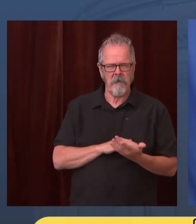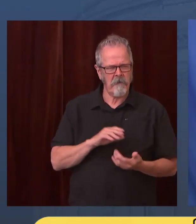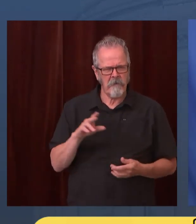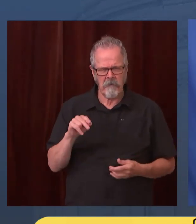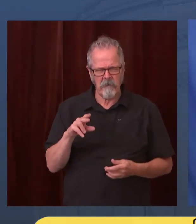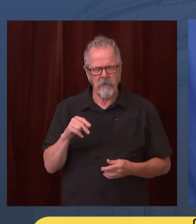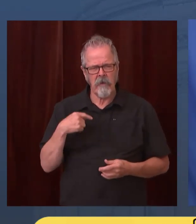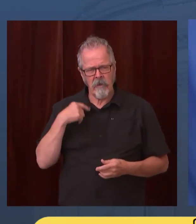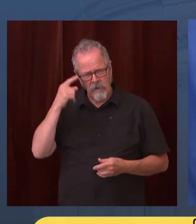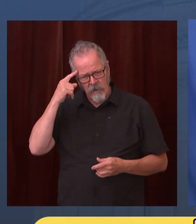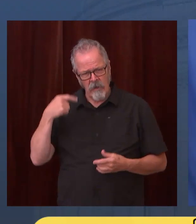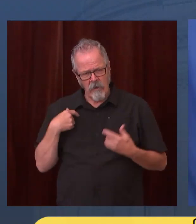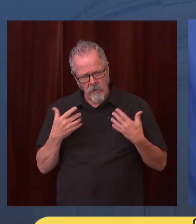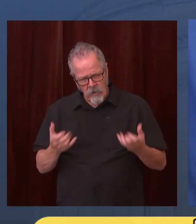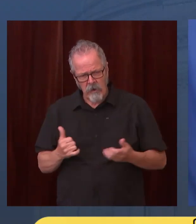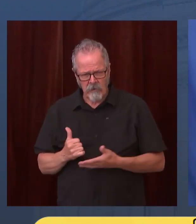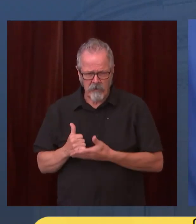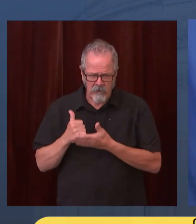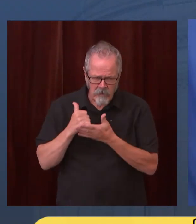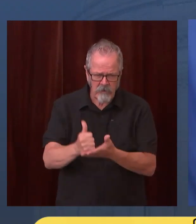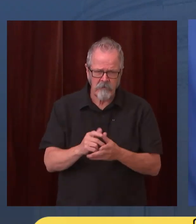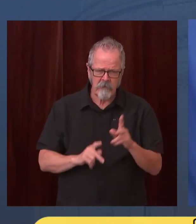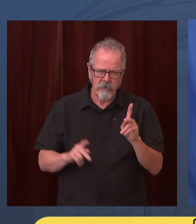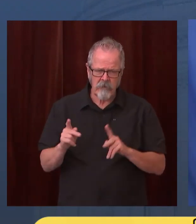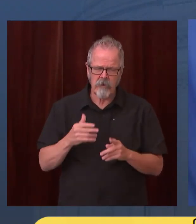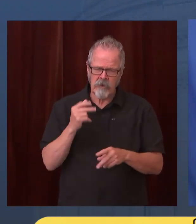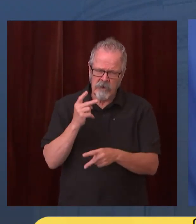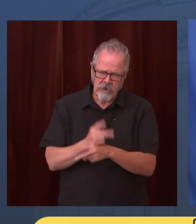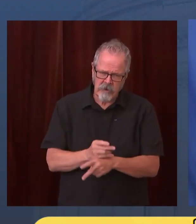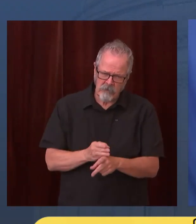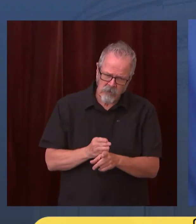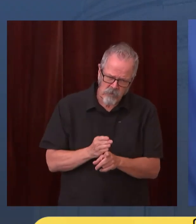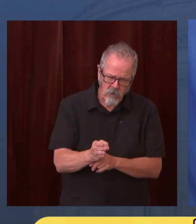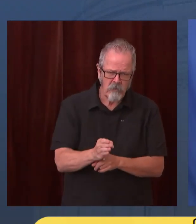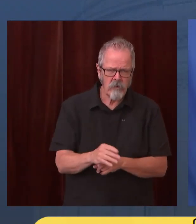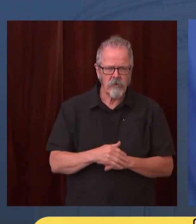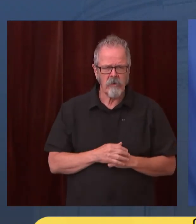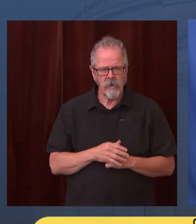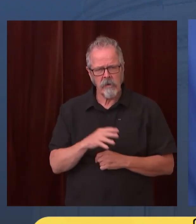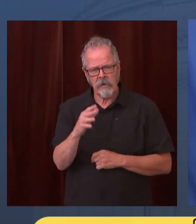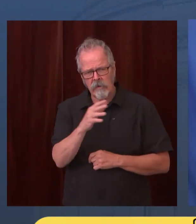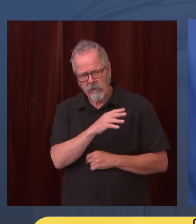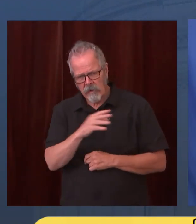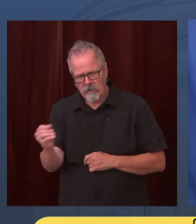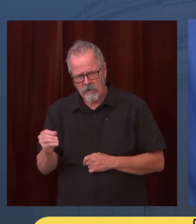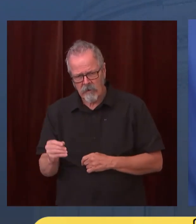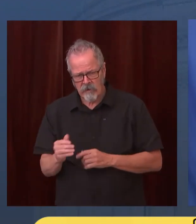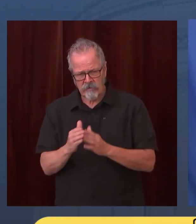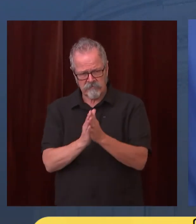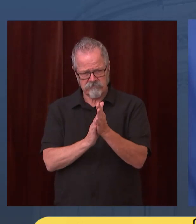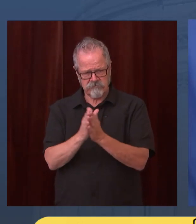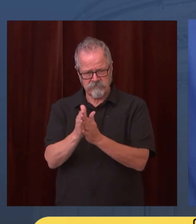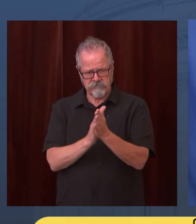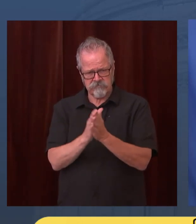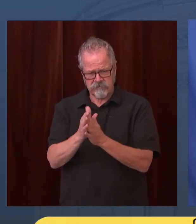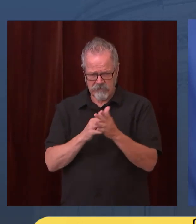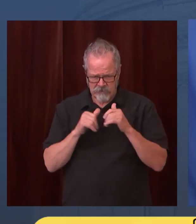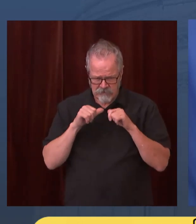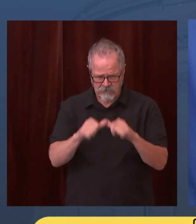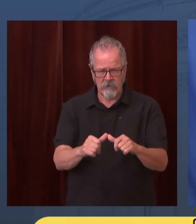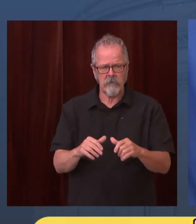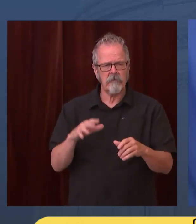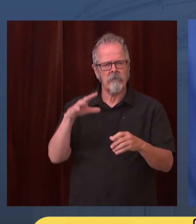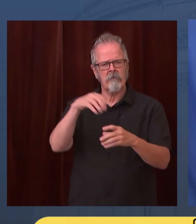by keeping a good career. And I hope they'll be motivated by our desire to continue them to be on this team. So I think those